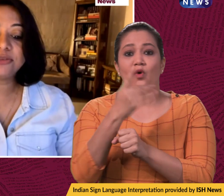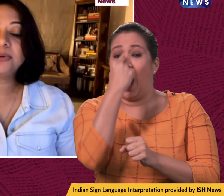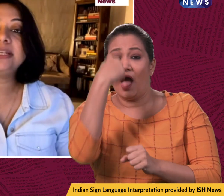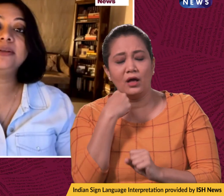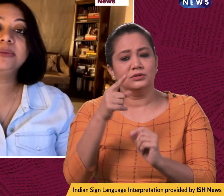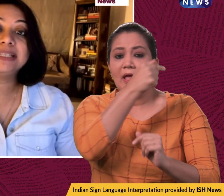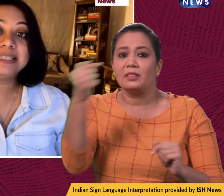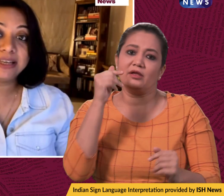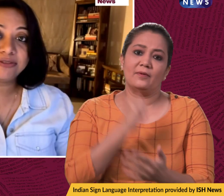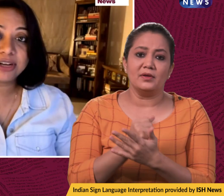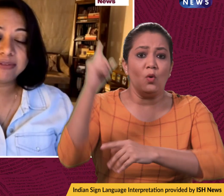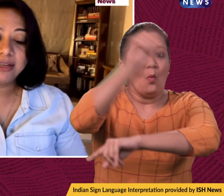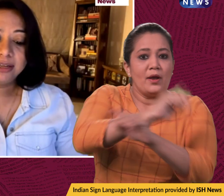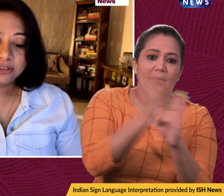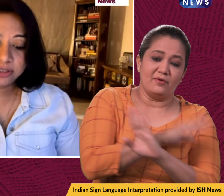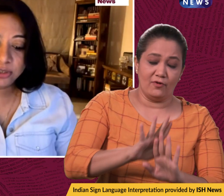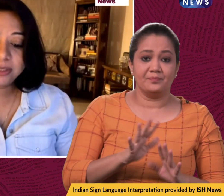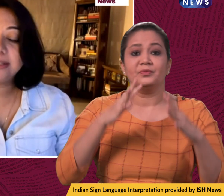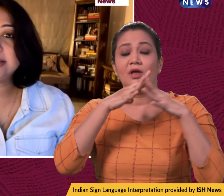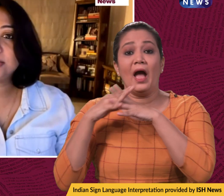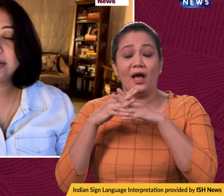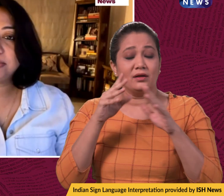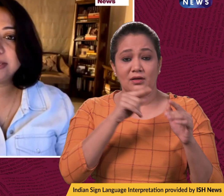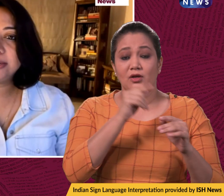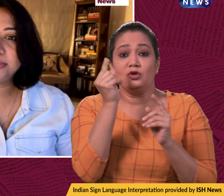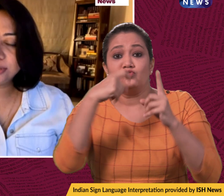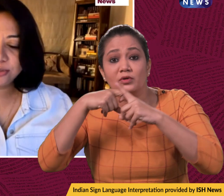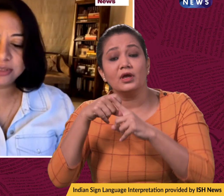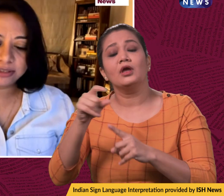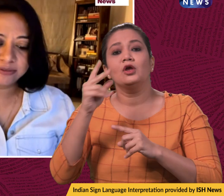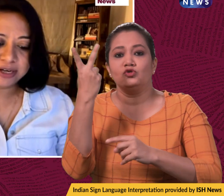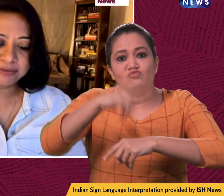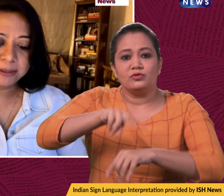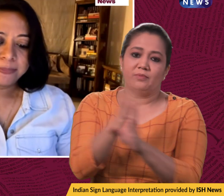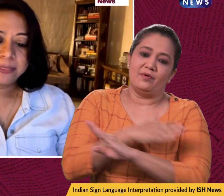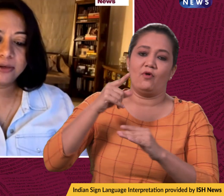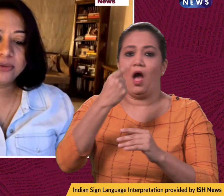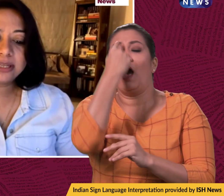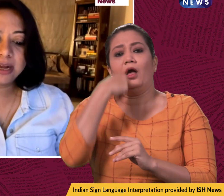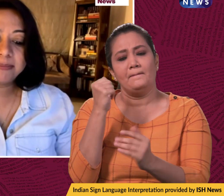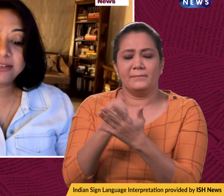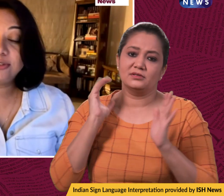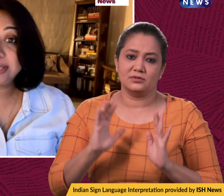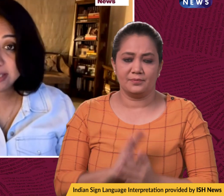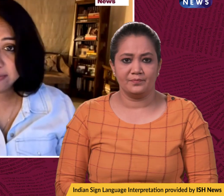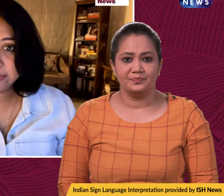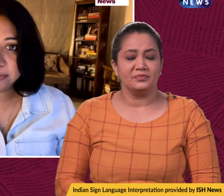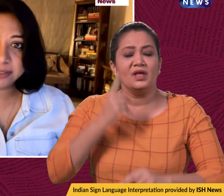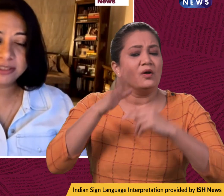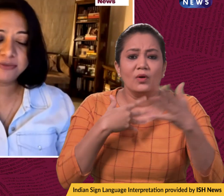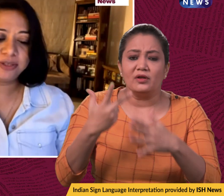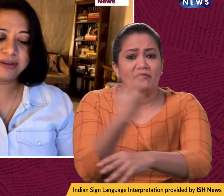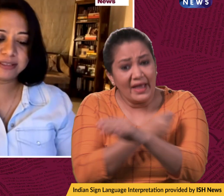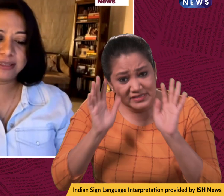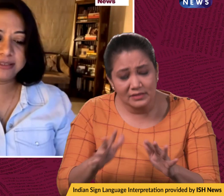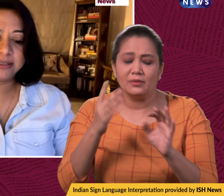-negative test report taken within a day of travel. To the UK, the test will have to be taken within two days of travel. The rules are mandatory even if